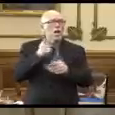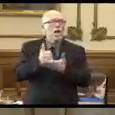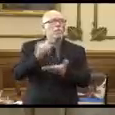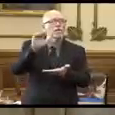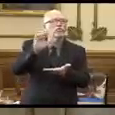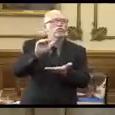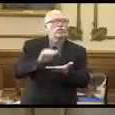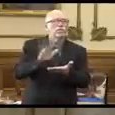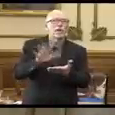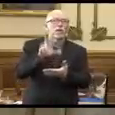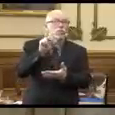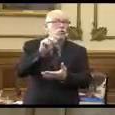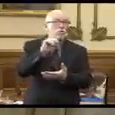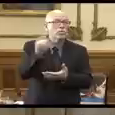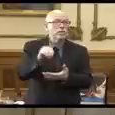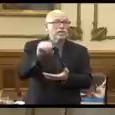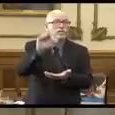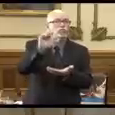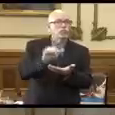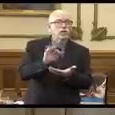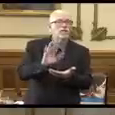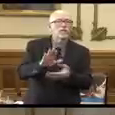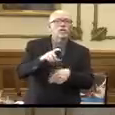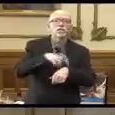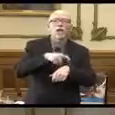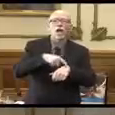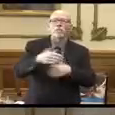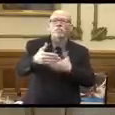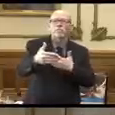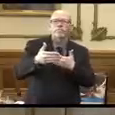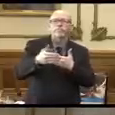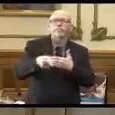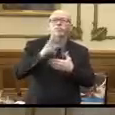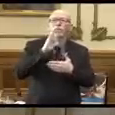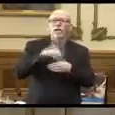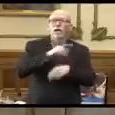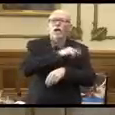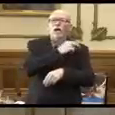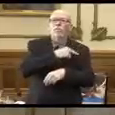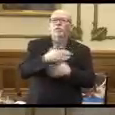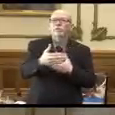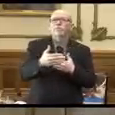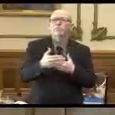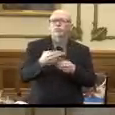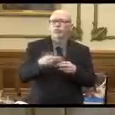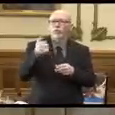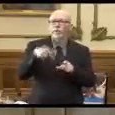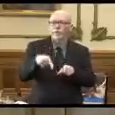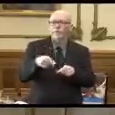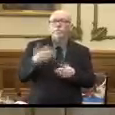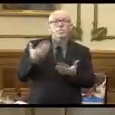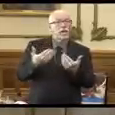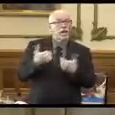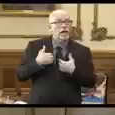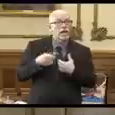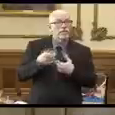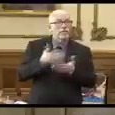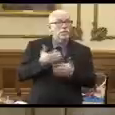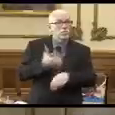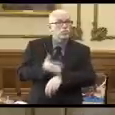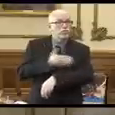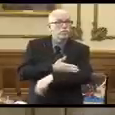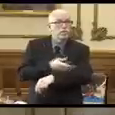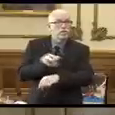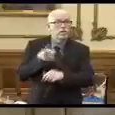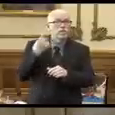about 30% the amount of time that an individual spends in the hospital. It may have some improvement in